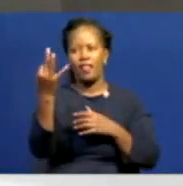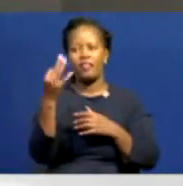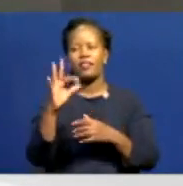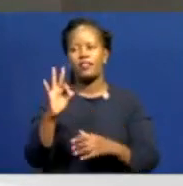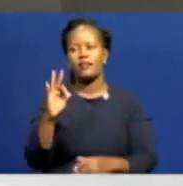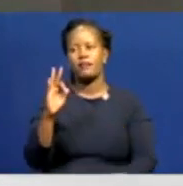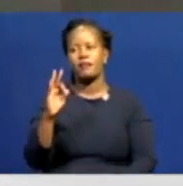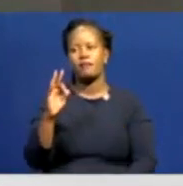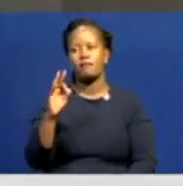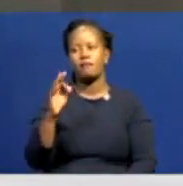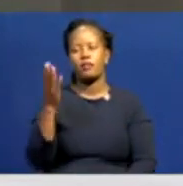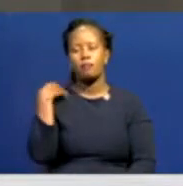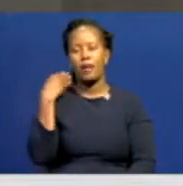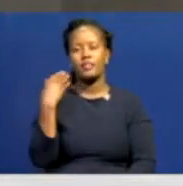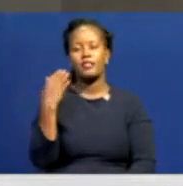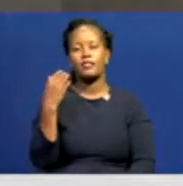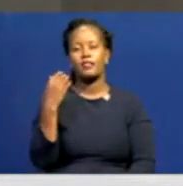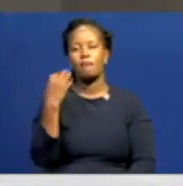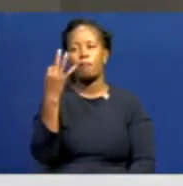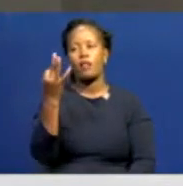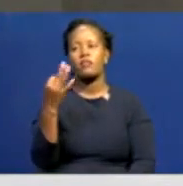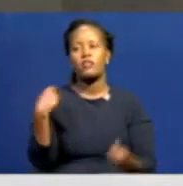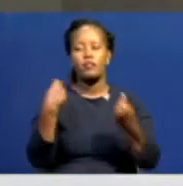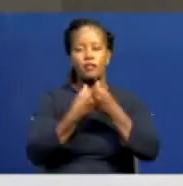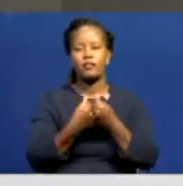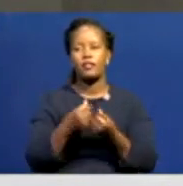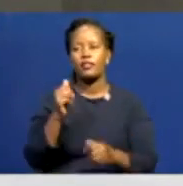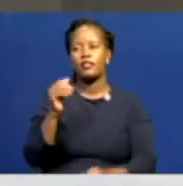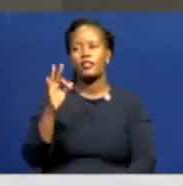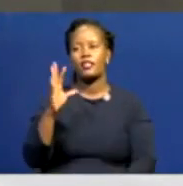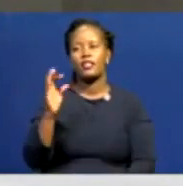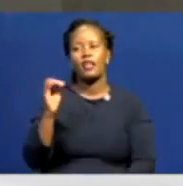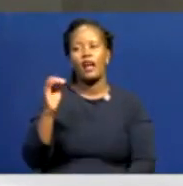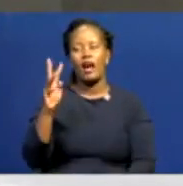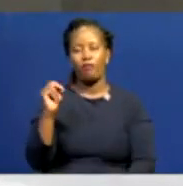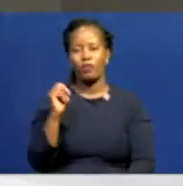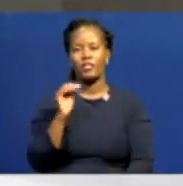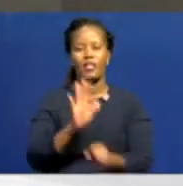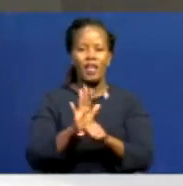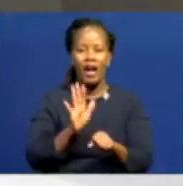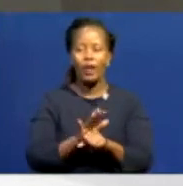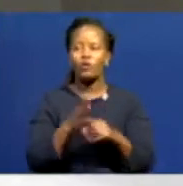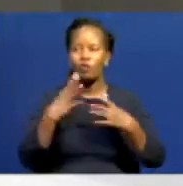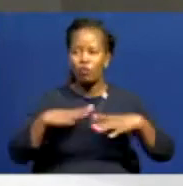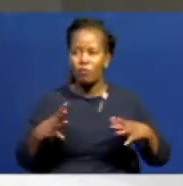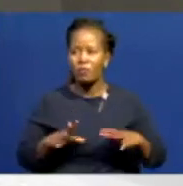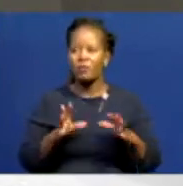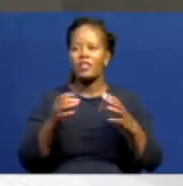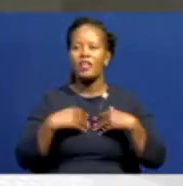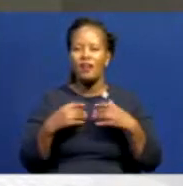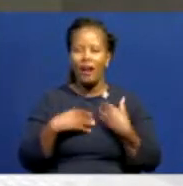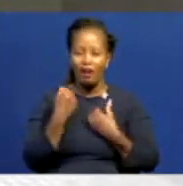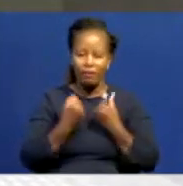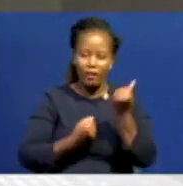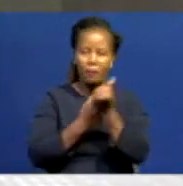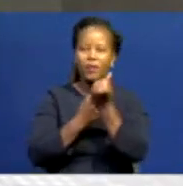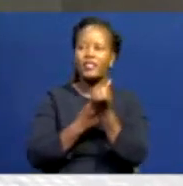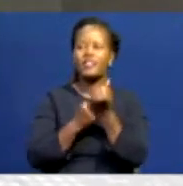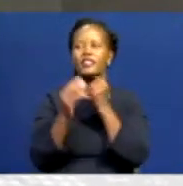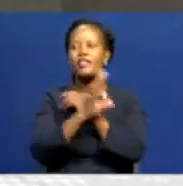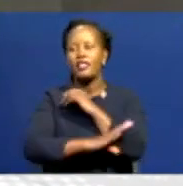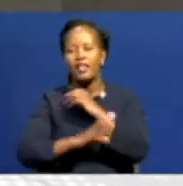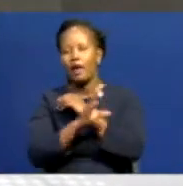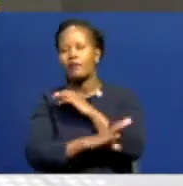Nations. Mm-hmm. Most of the people have gone by supporting the teams, rather the countries